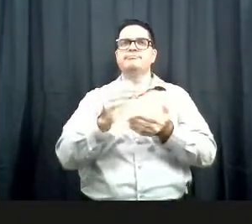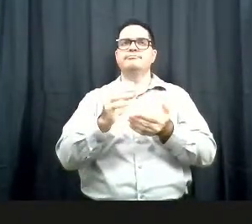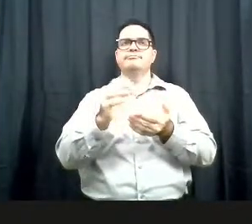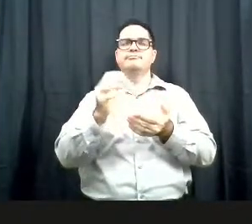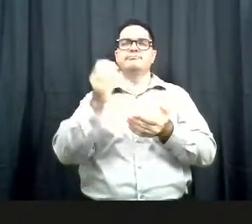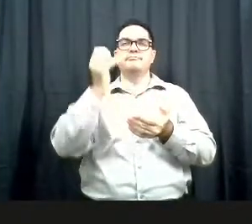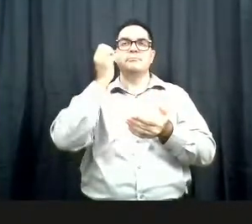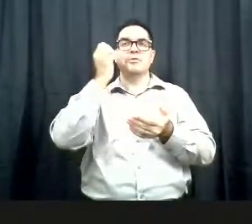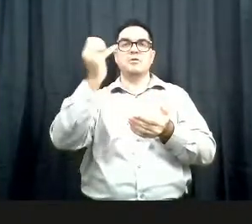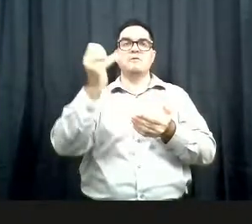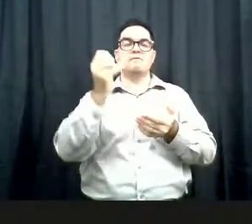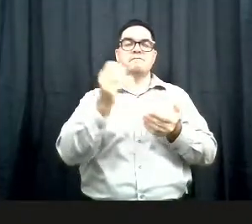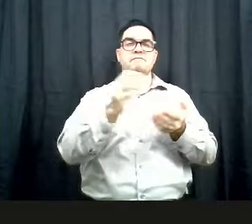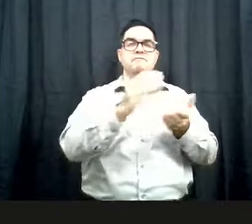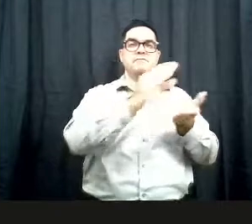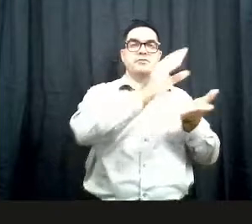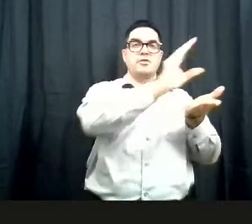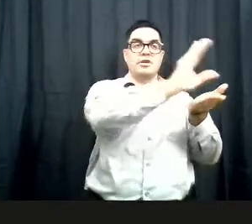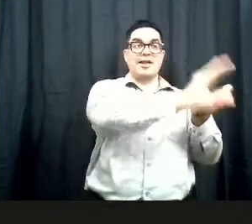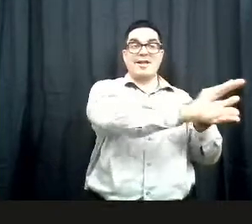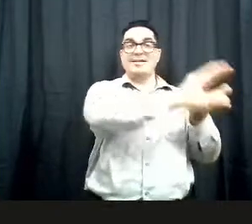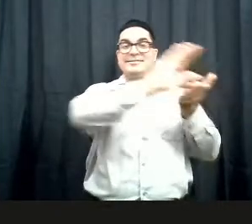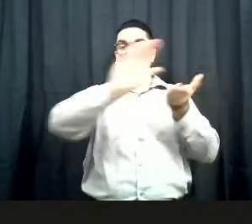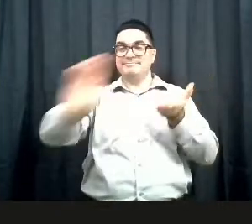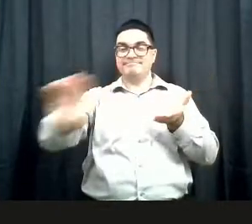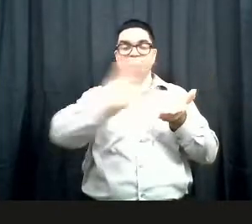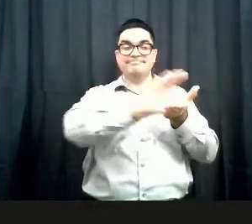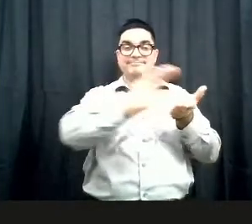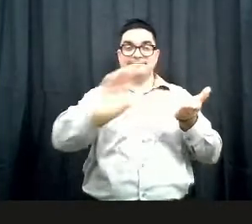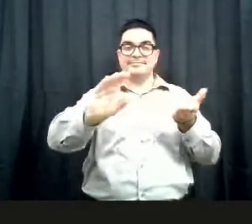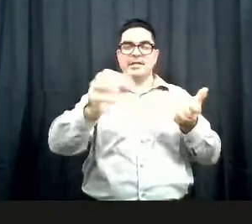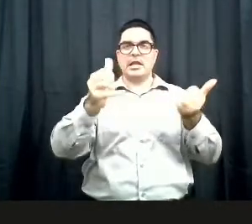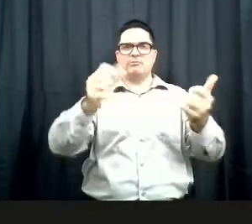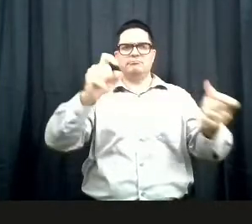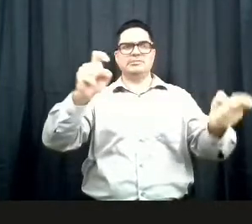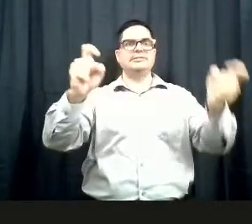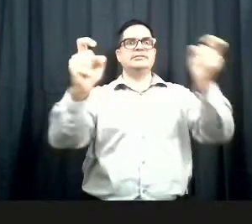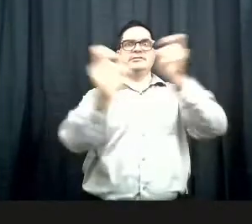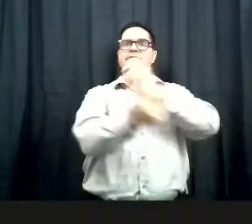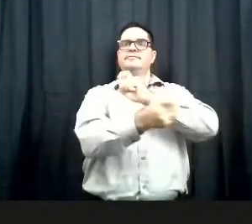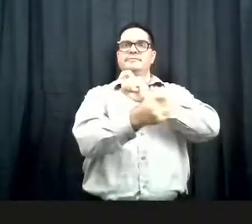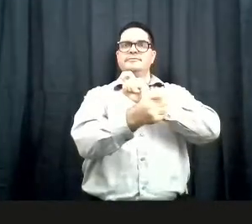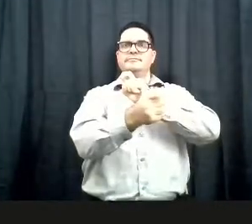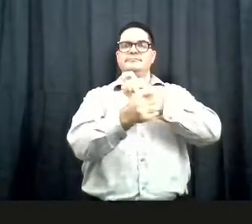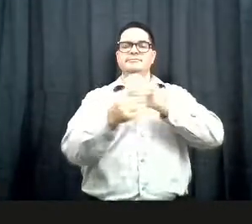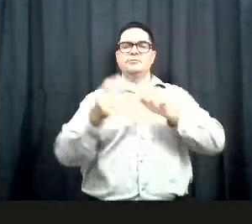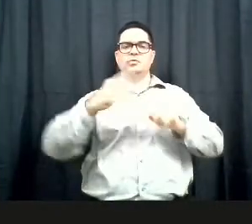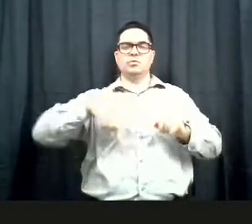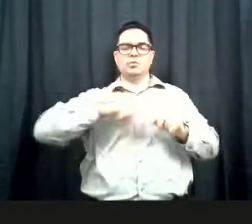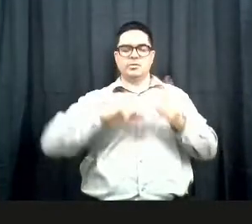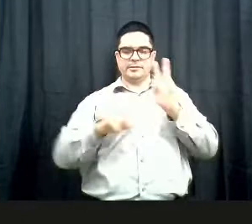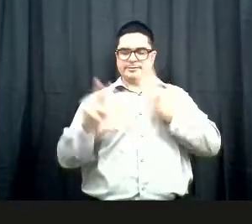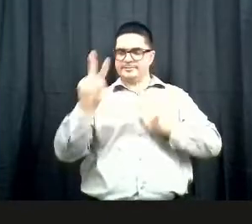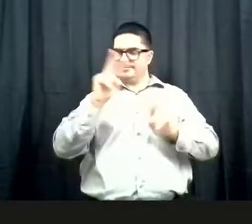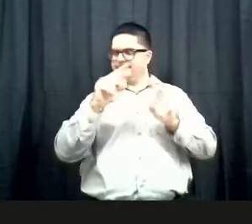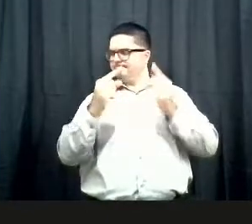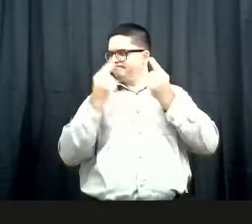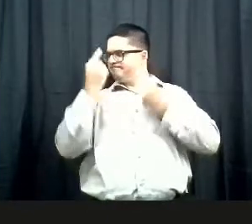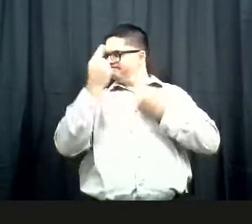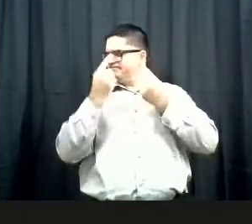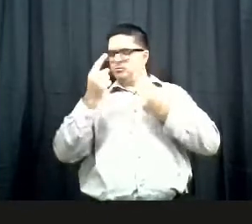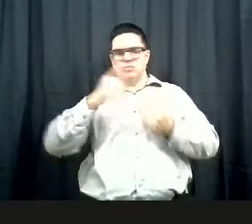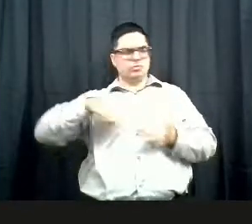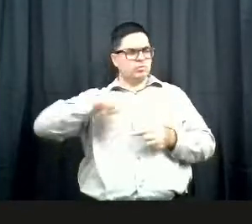very different than where we started, that we step back and we look at what are we doing to be